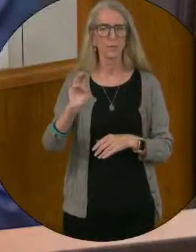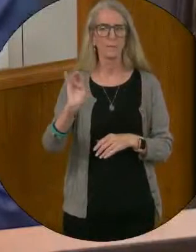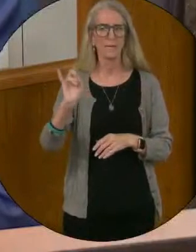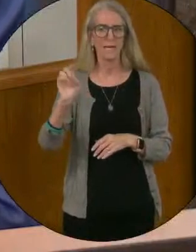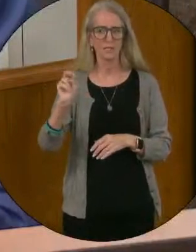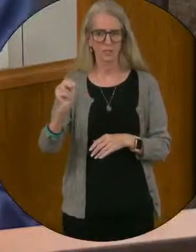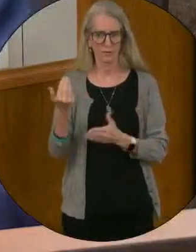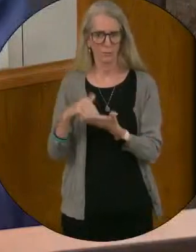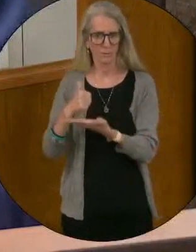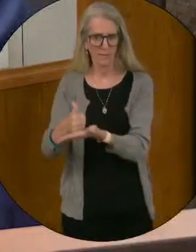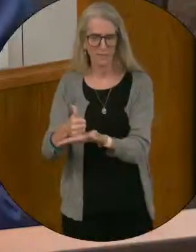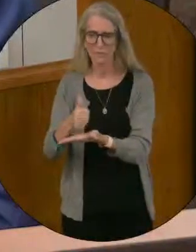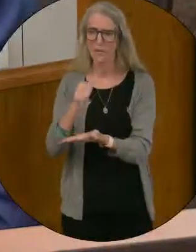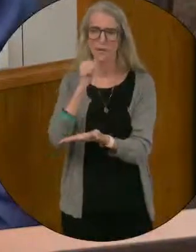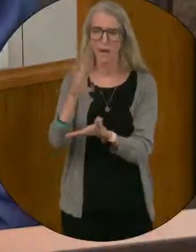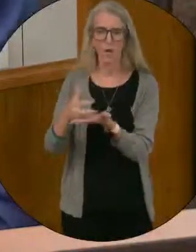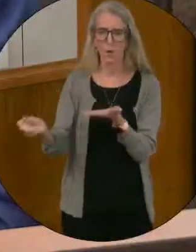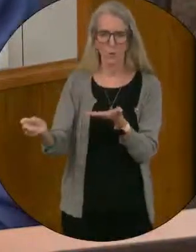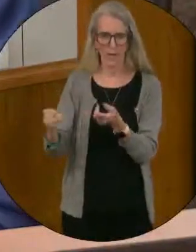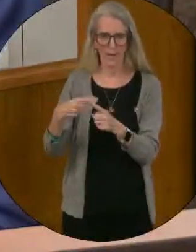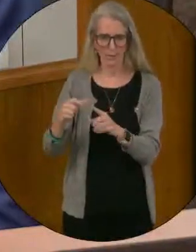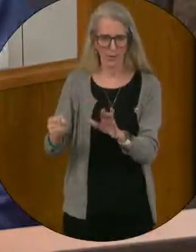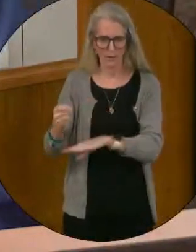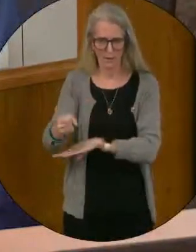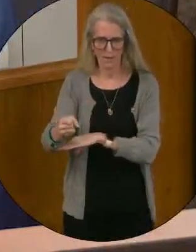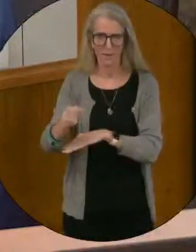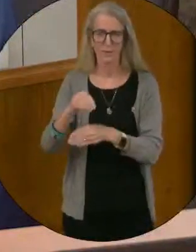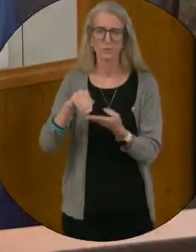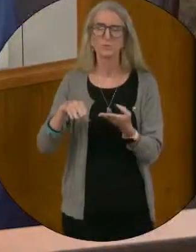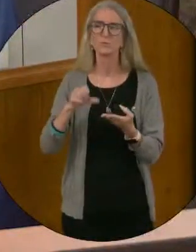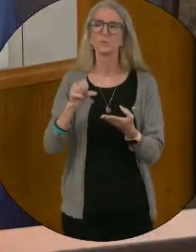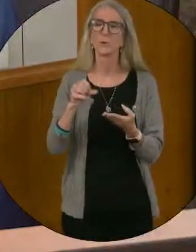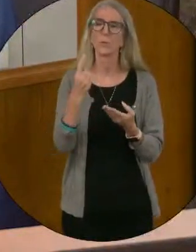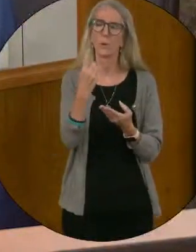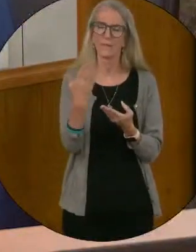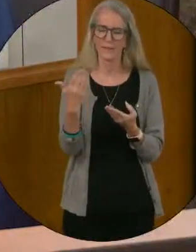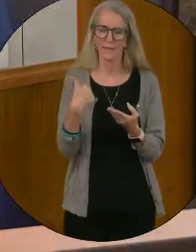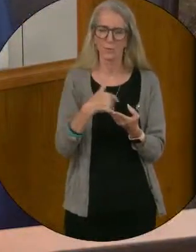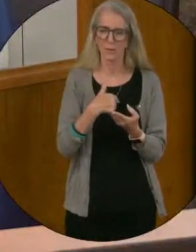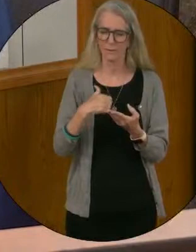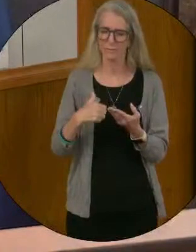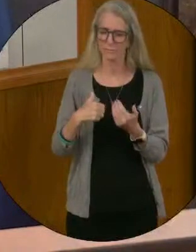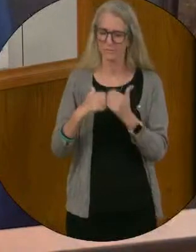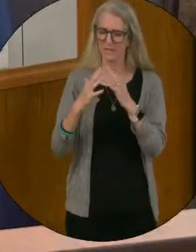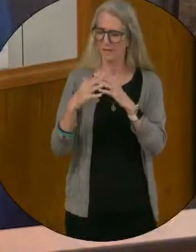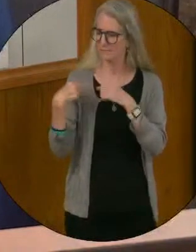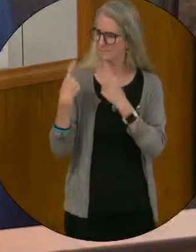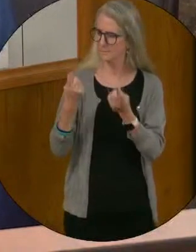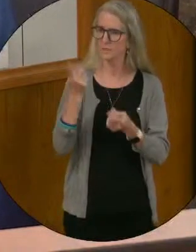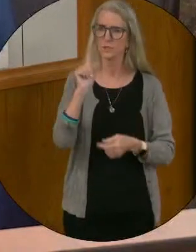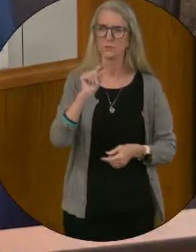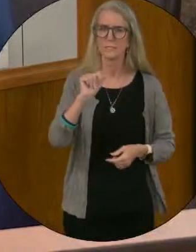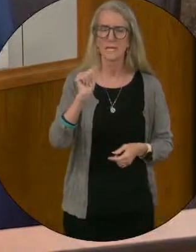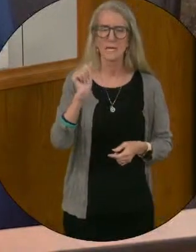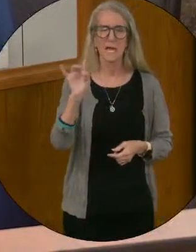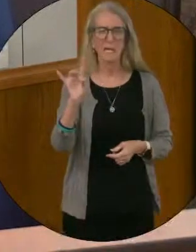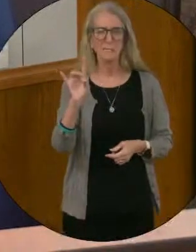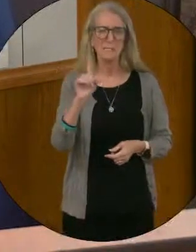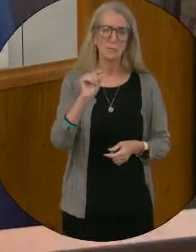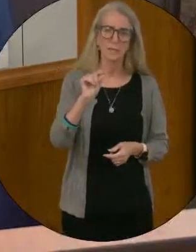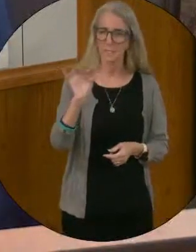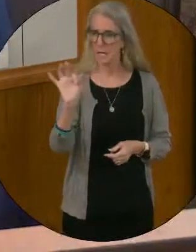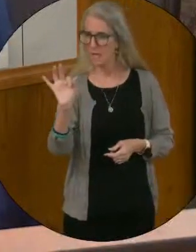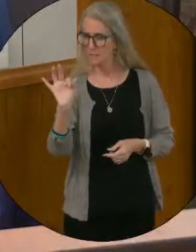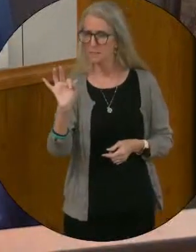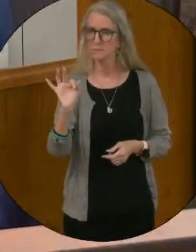when NSHE made those decisions. So one of the things that we have done since 2019-18, we